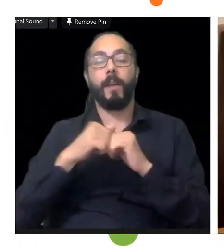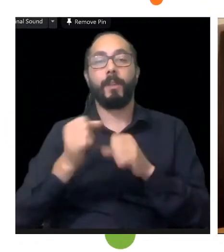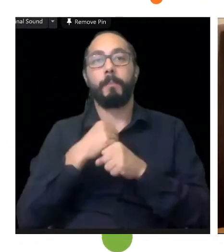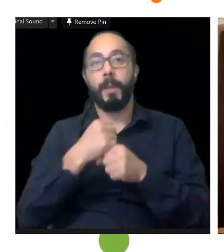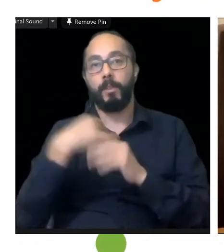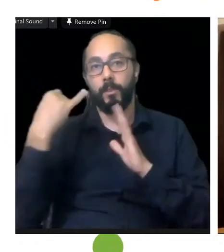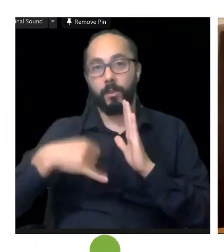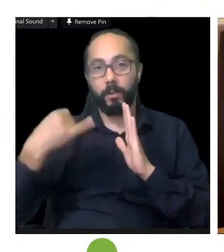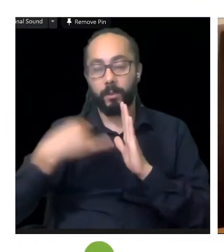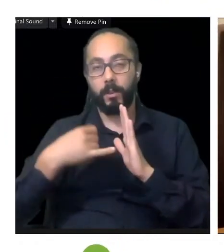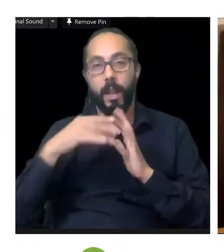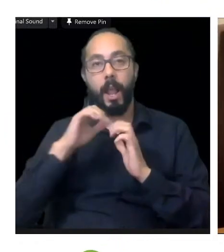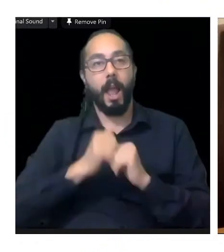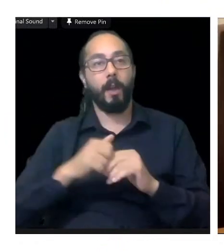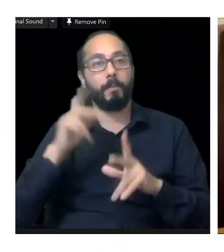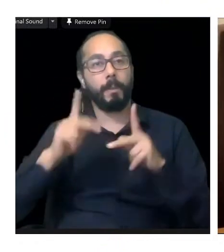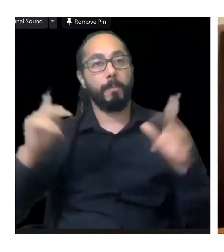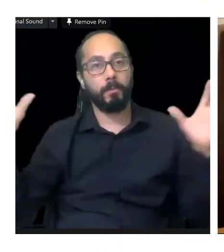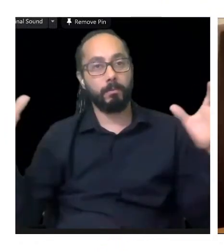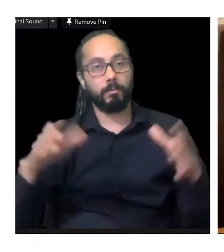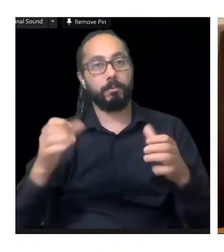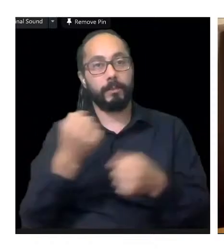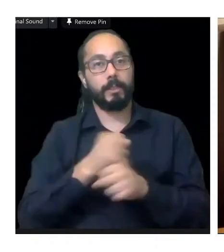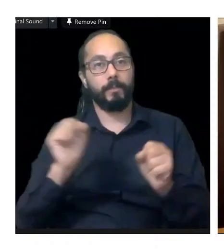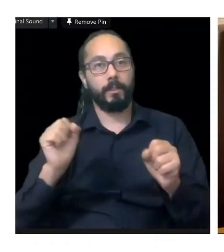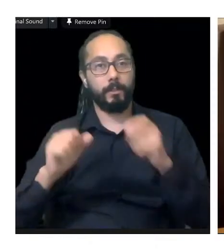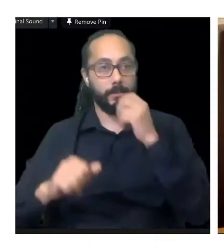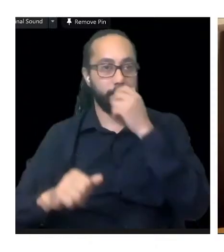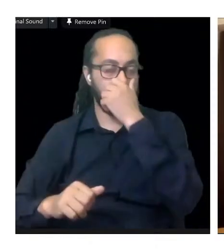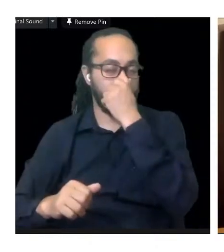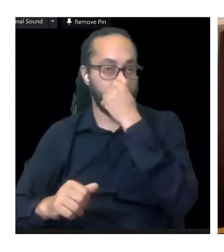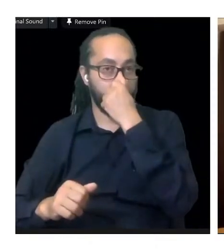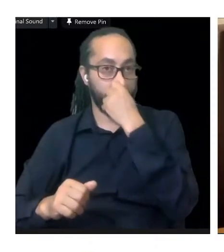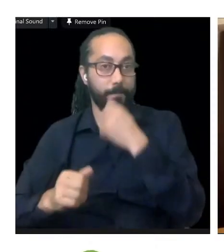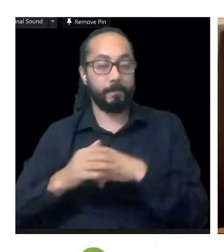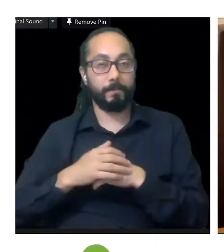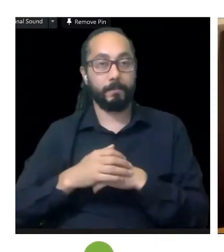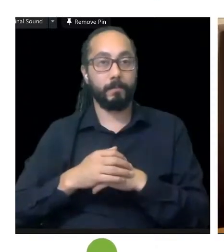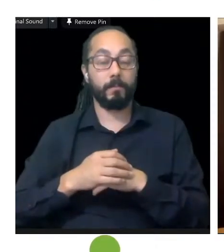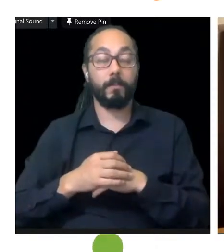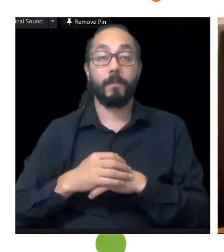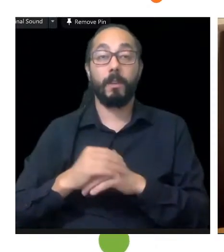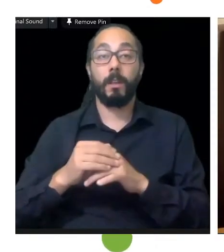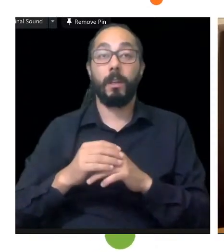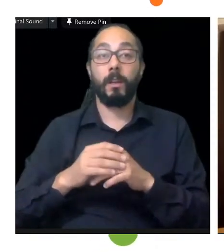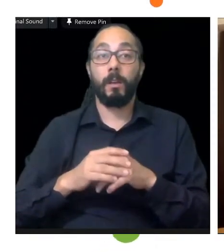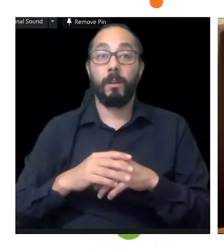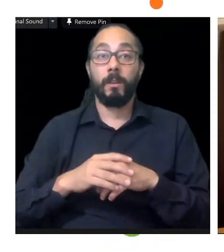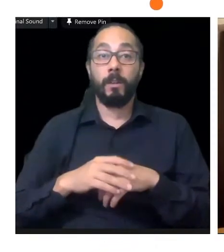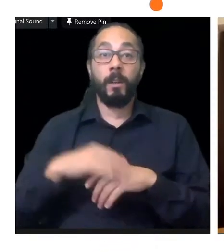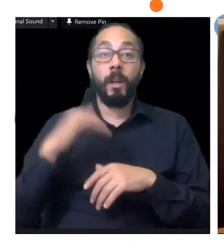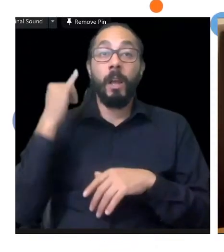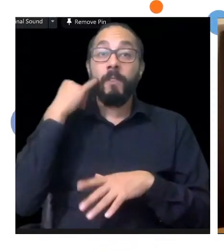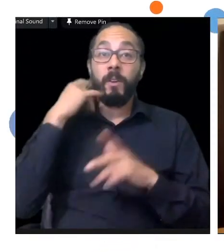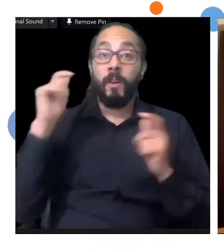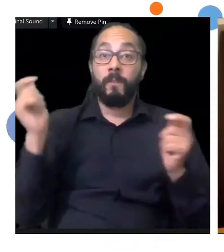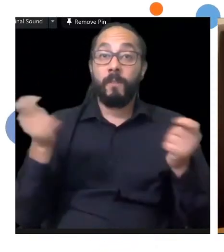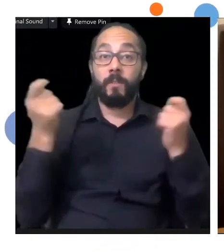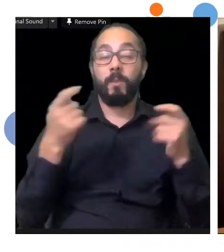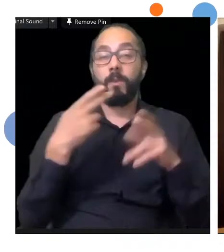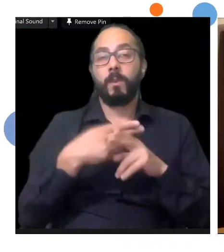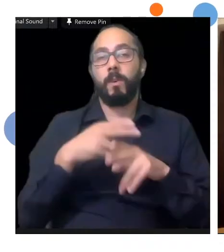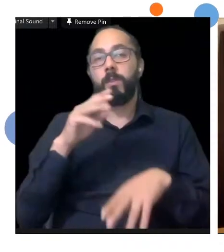they gather people safely. I would encourage people, if in your marketplace there's a folk festival, you know, that's an organization